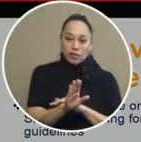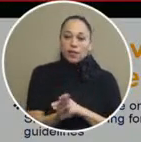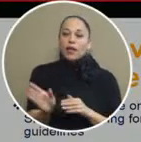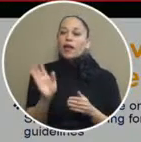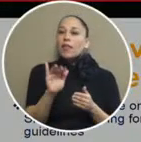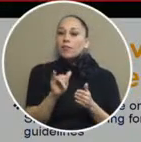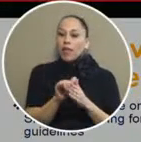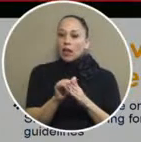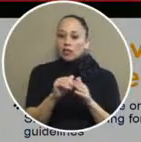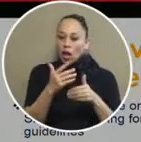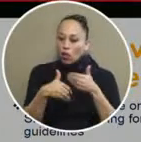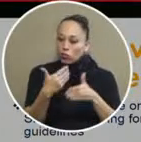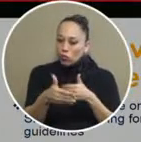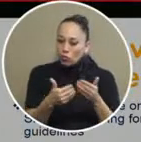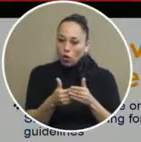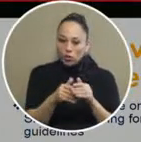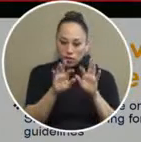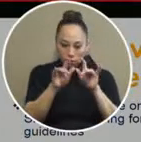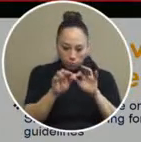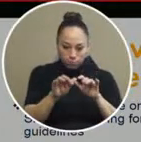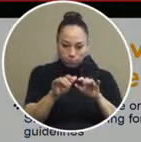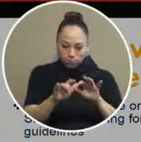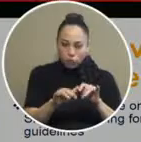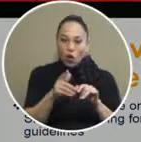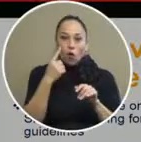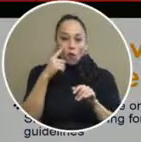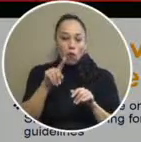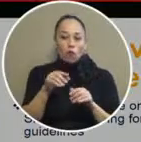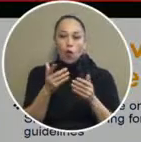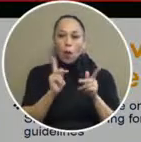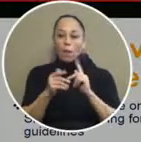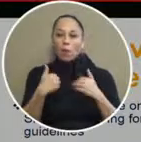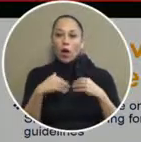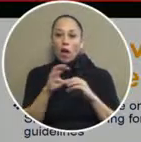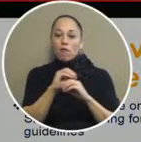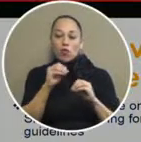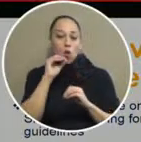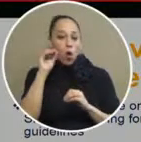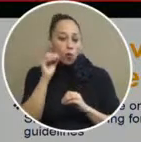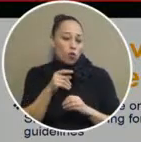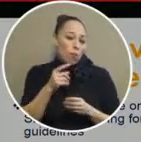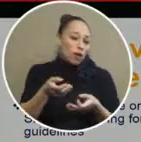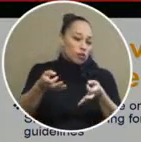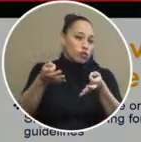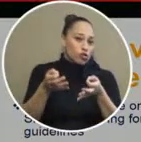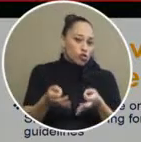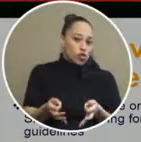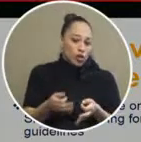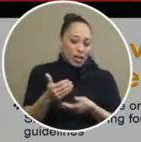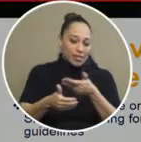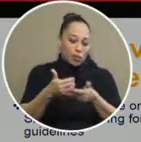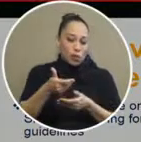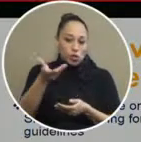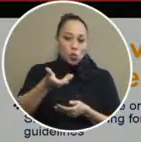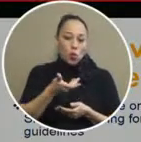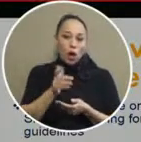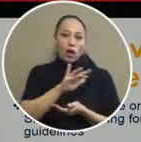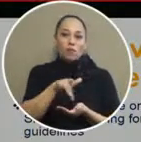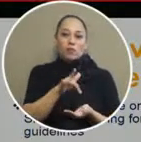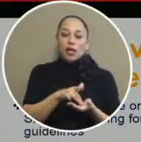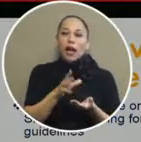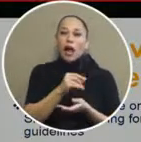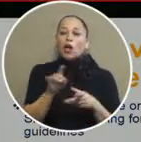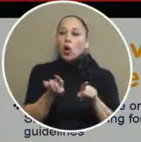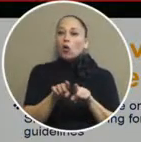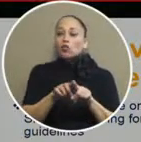we process and do intake for homeless individuals, and make sure that as they're processed into the Welcome Center, that we are